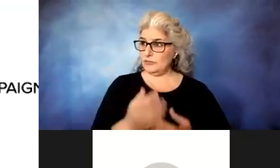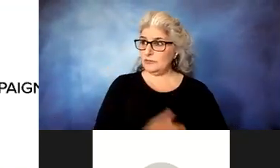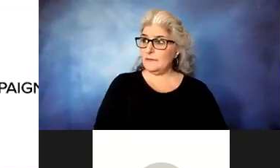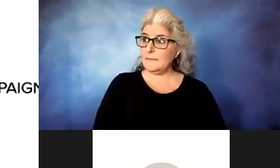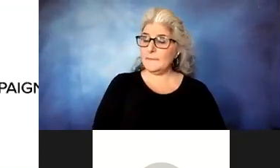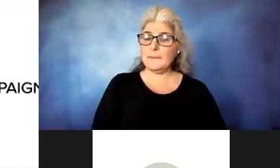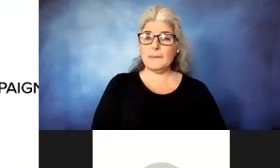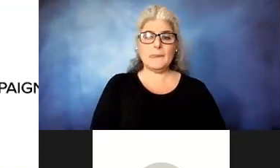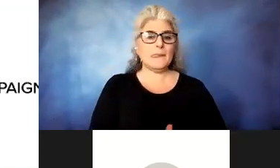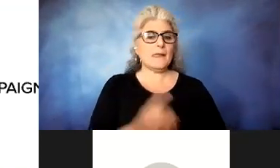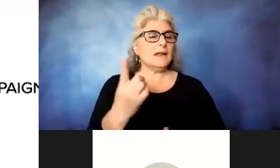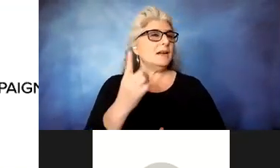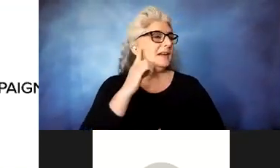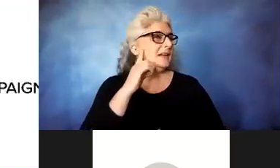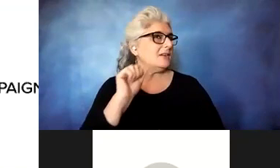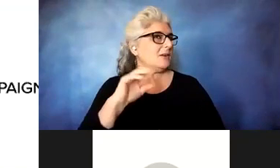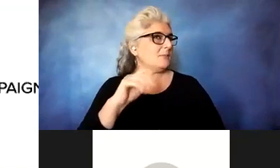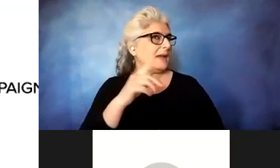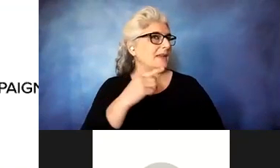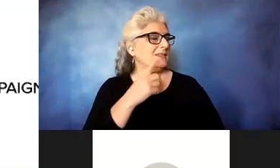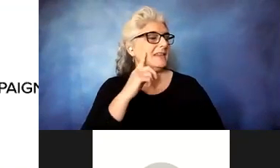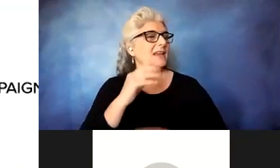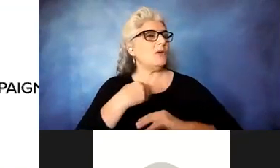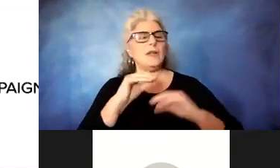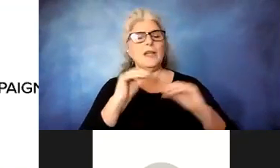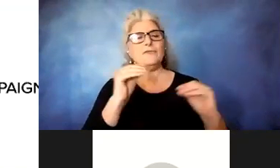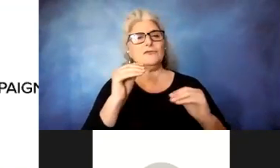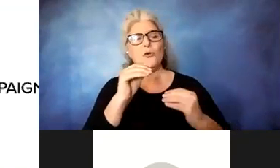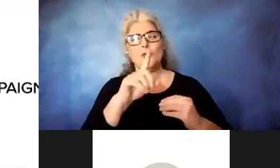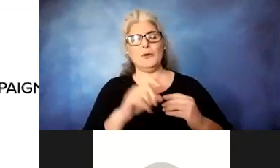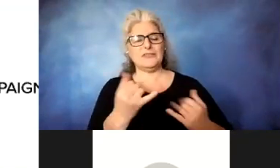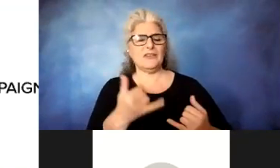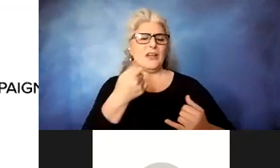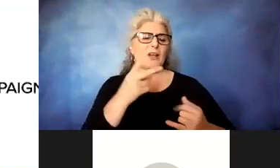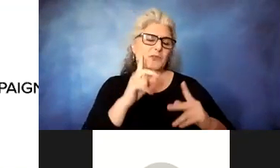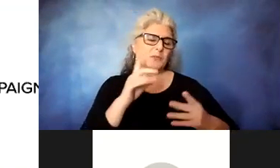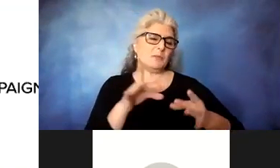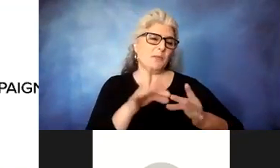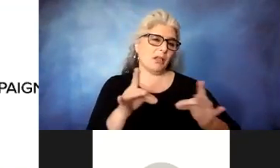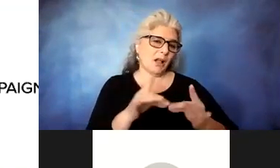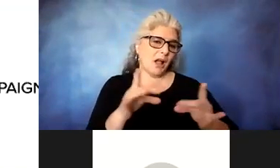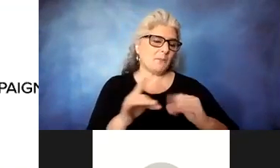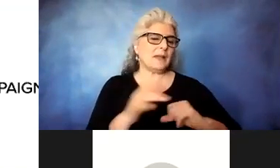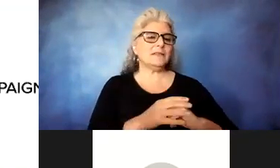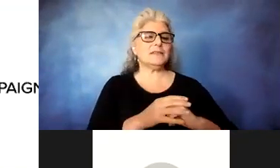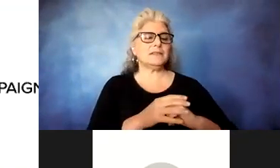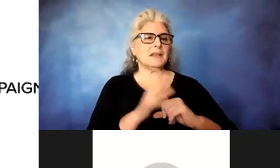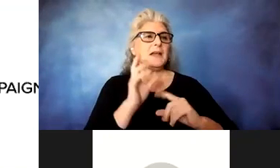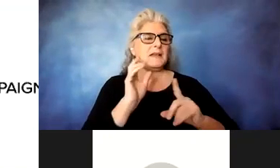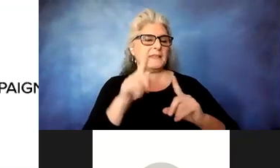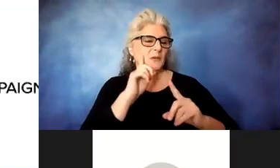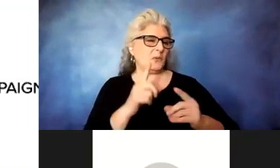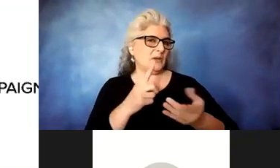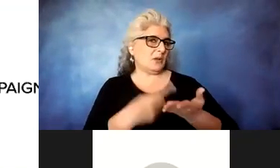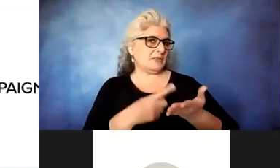Hi, Allie. We do not have any questions right now. I think there were just some comments that we're going to address throughout the presentation, so we can